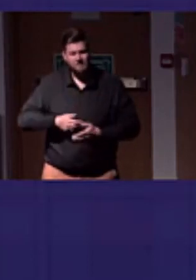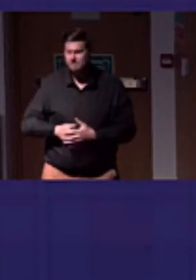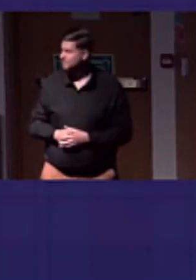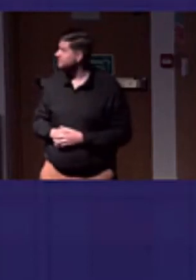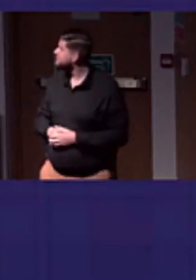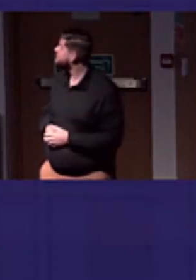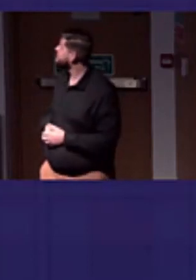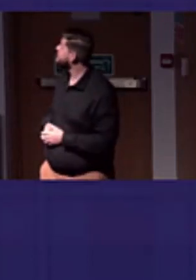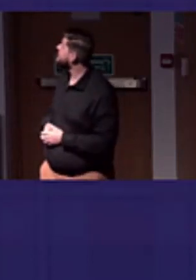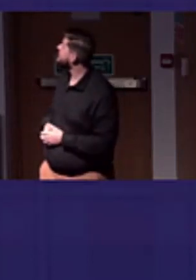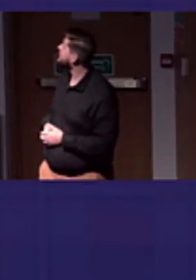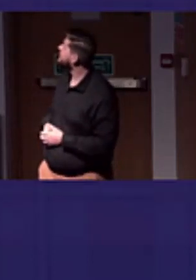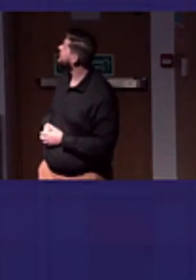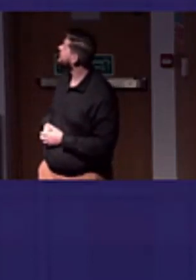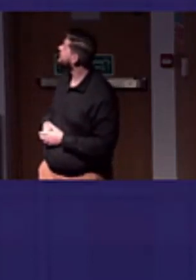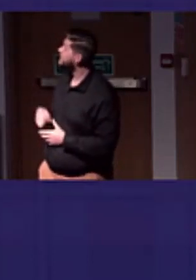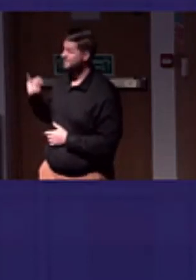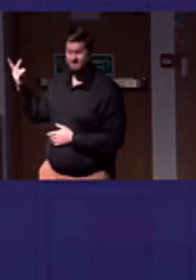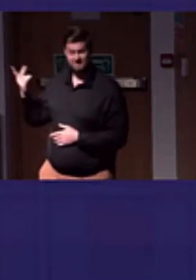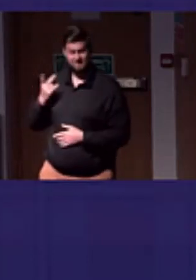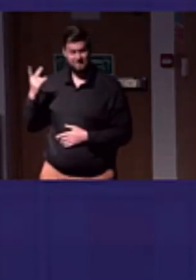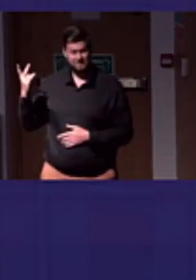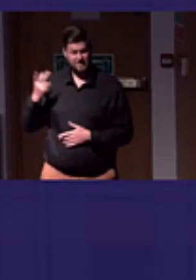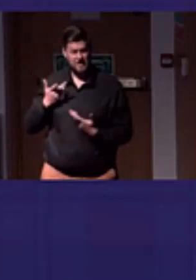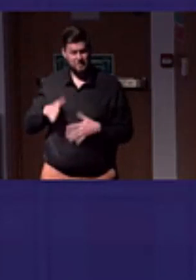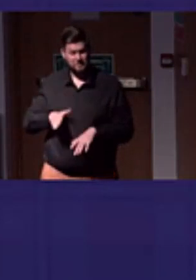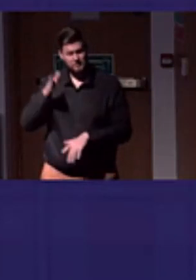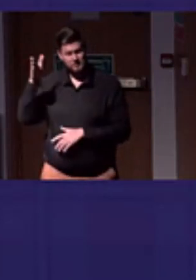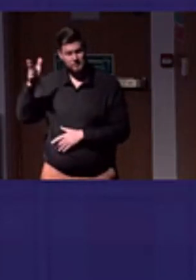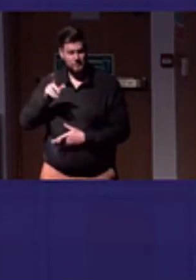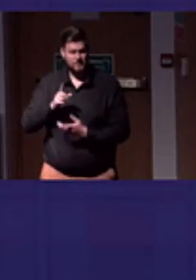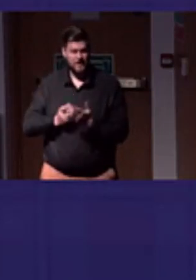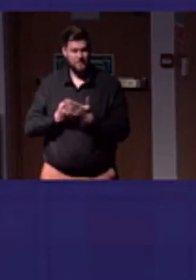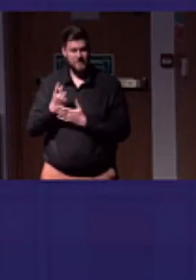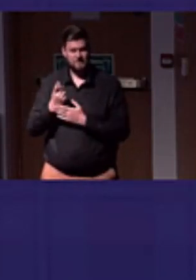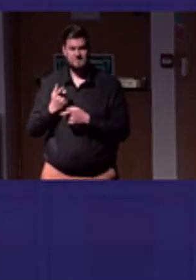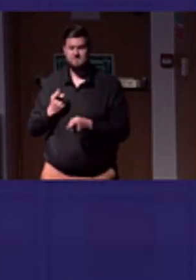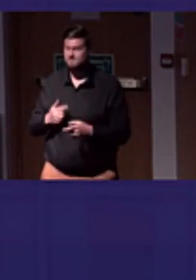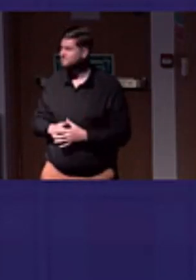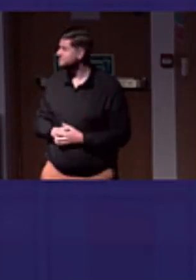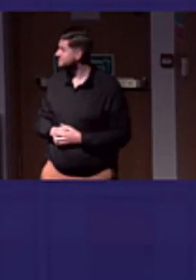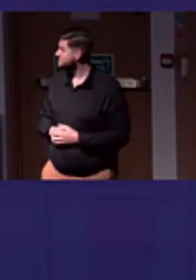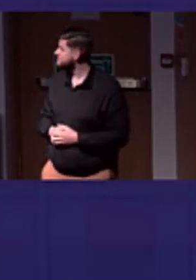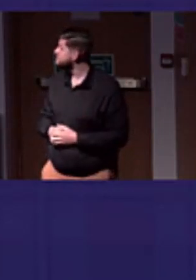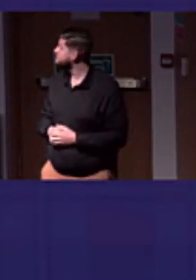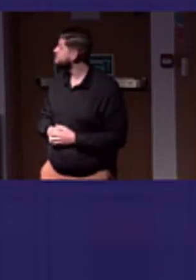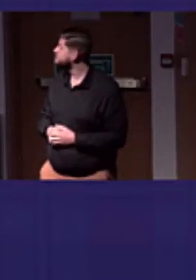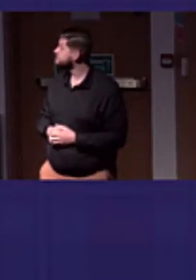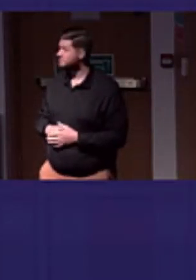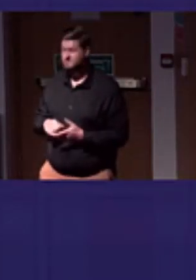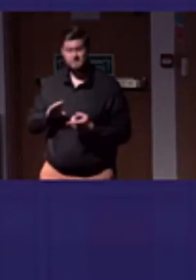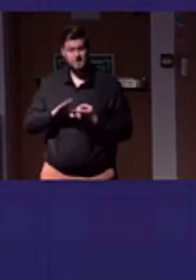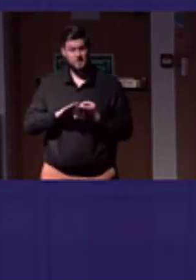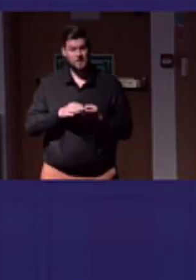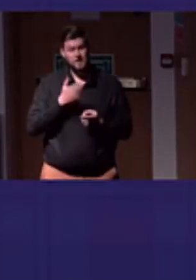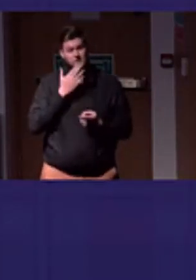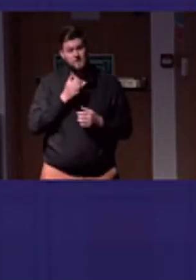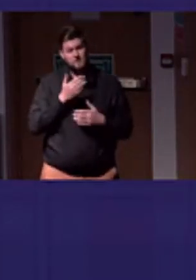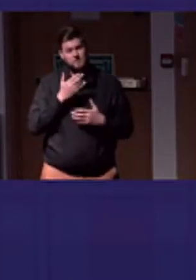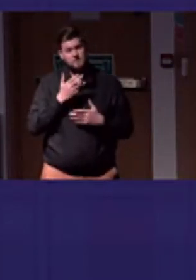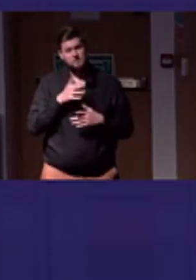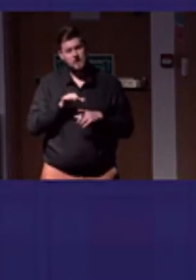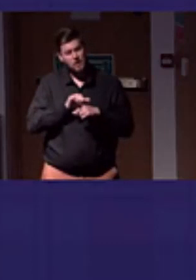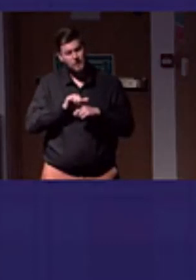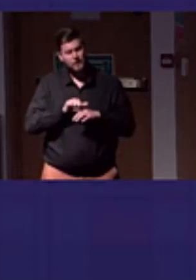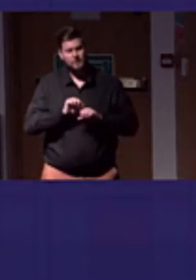Because Mr. Huntingford and I were both at this event, there's, of course, homework. One, please work on your own personal mental health